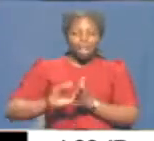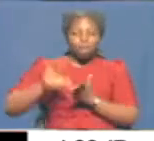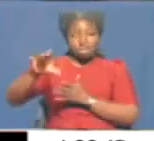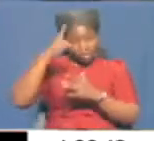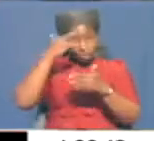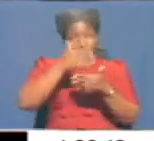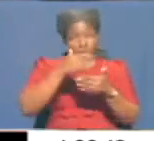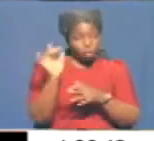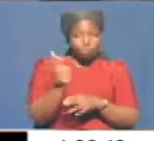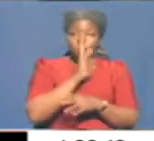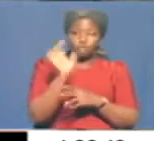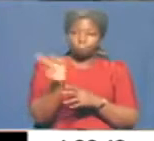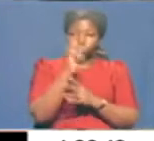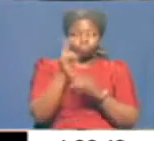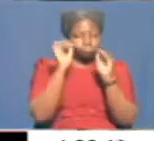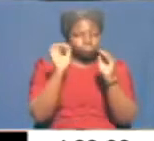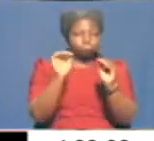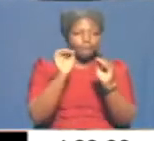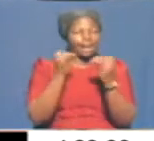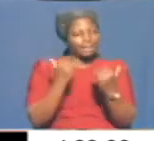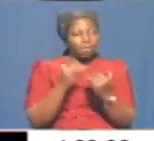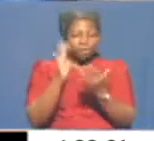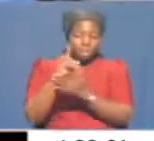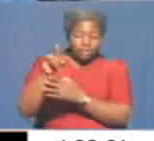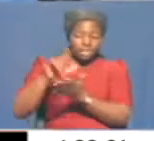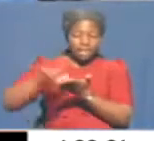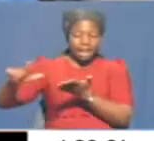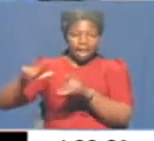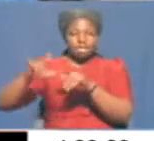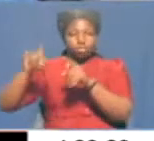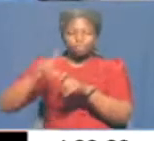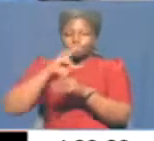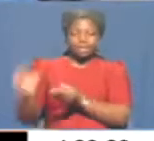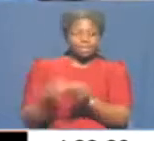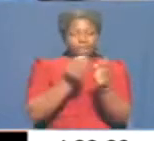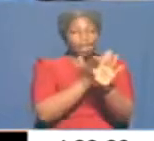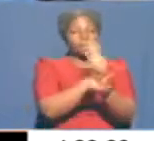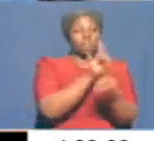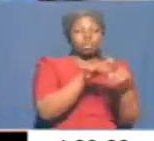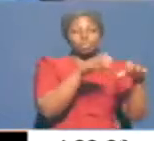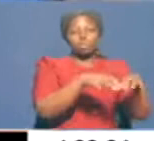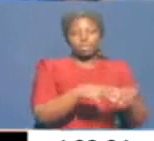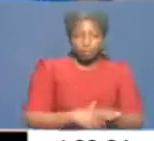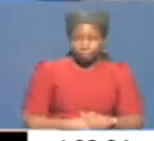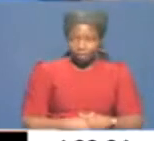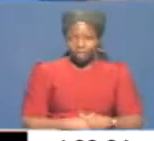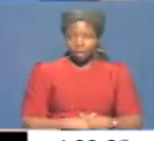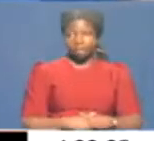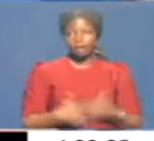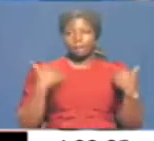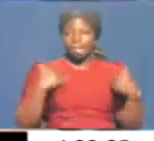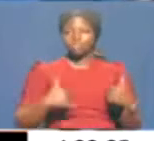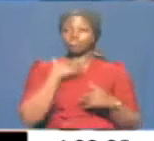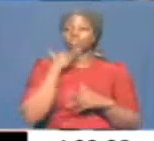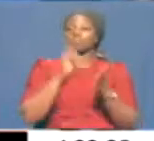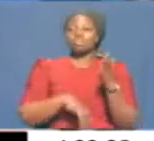and part of it should be degazetted and allocated to them. Mimi nataka katika hiyo petition iwekwe muji ambayo